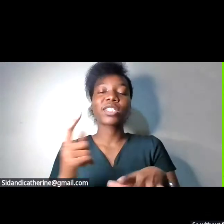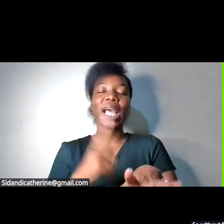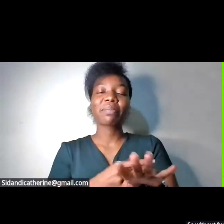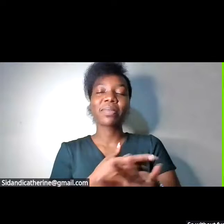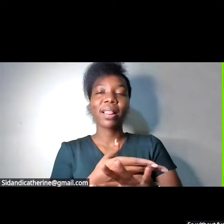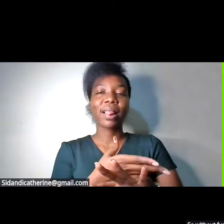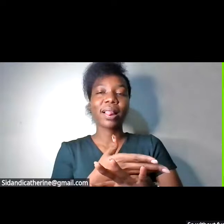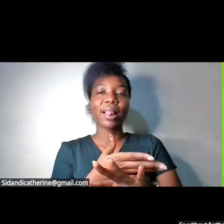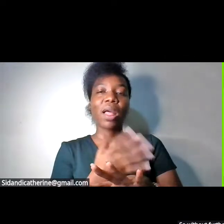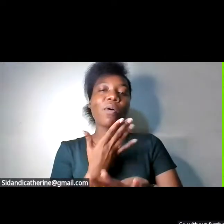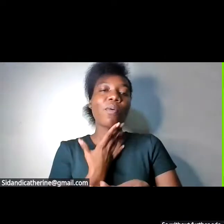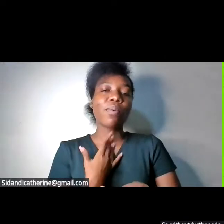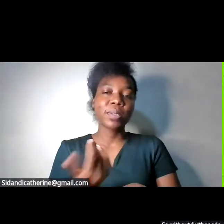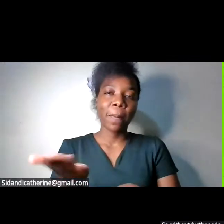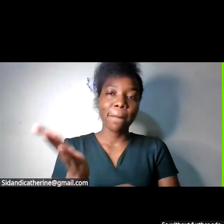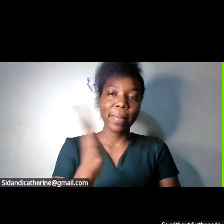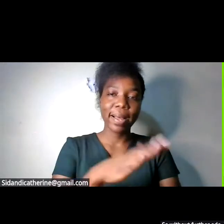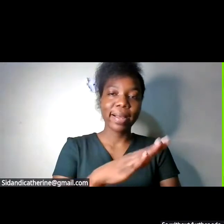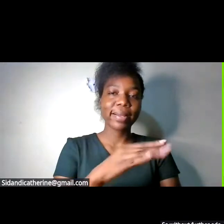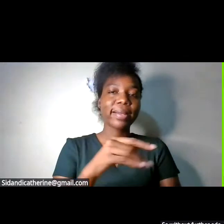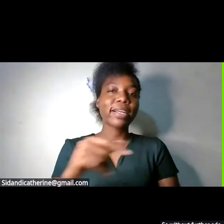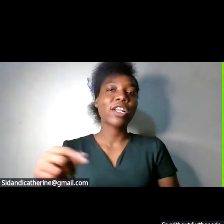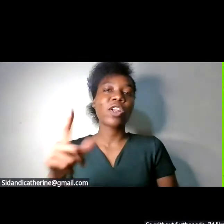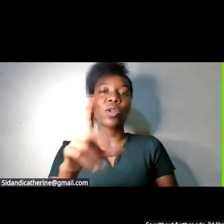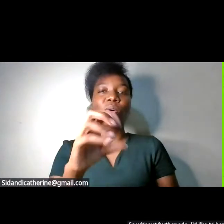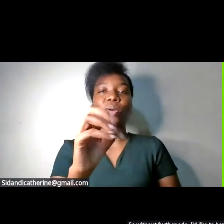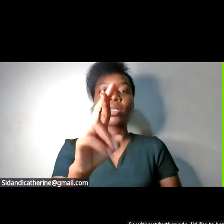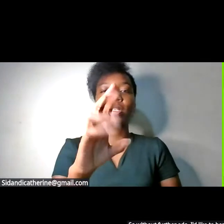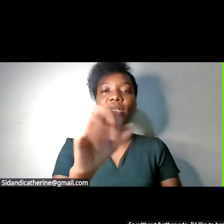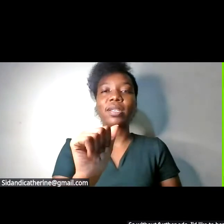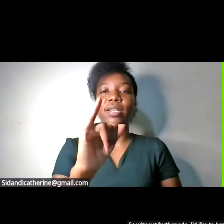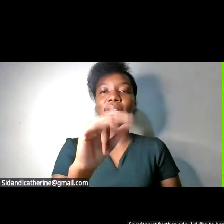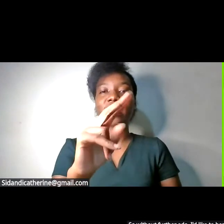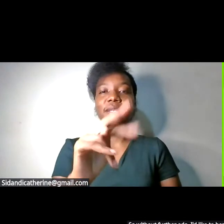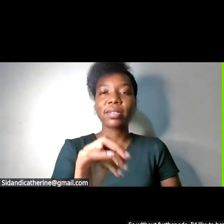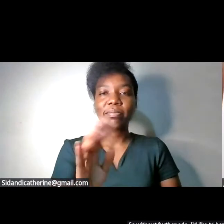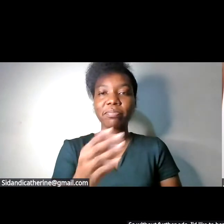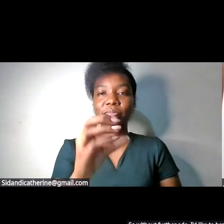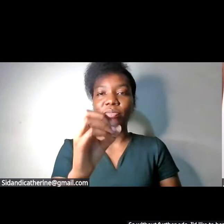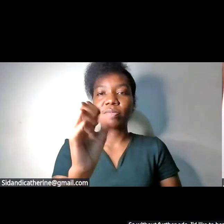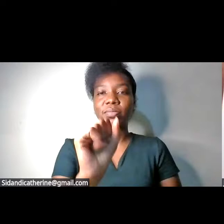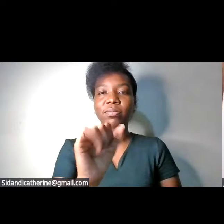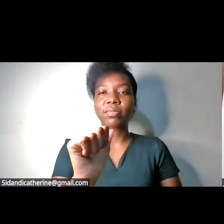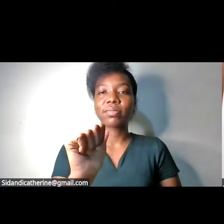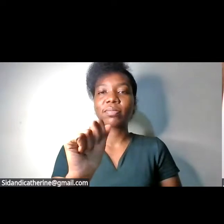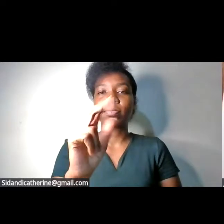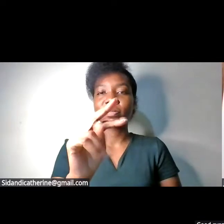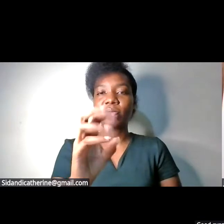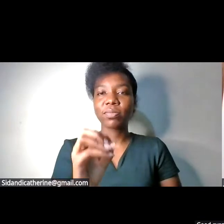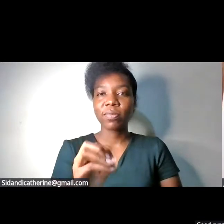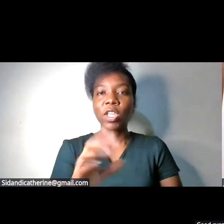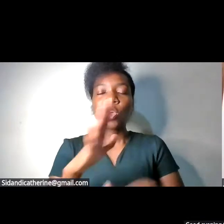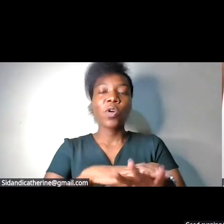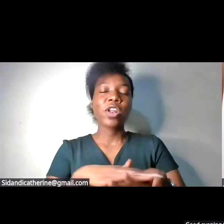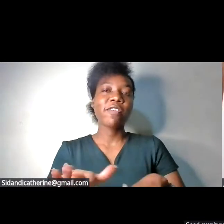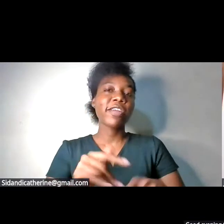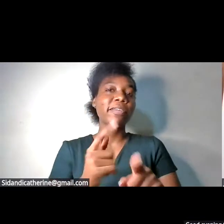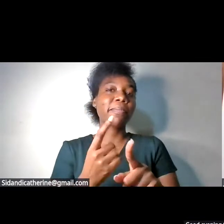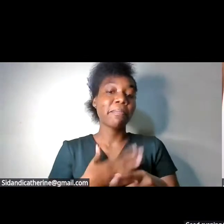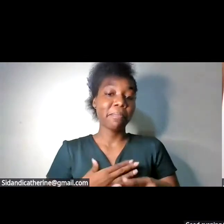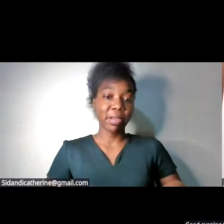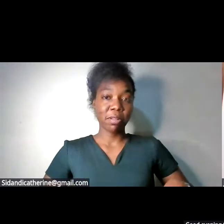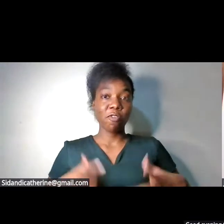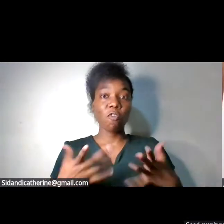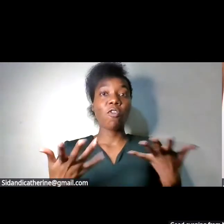over to my dear sister, Lorraine Osano. Good evening from Nairobi. My name is